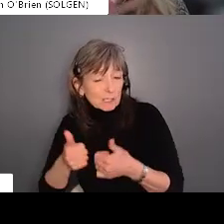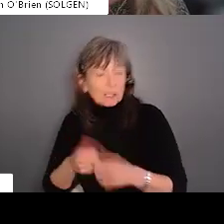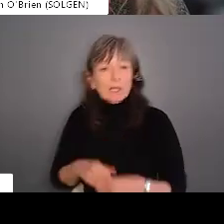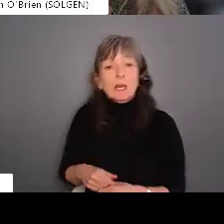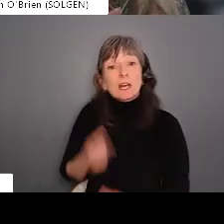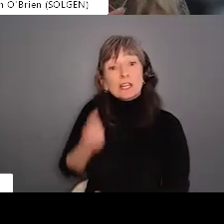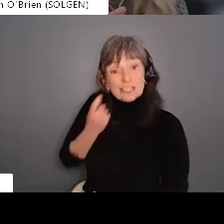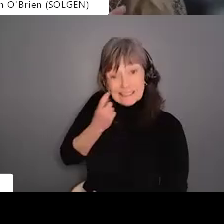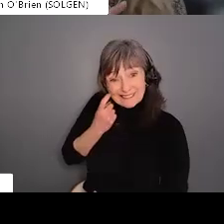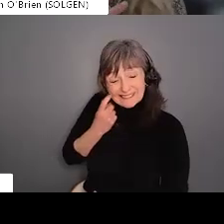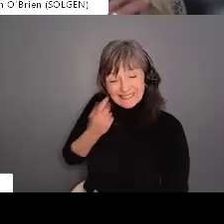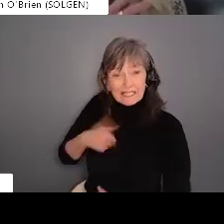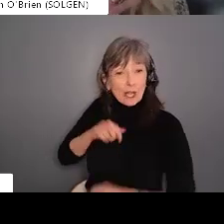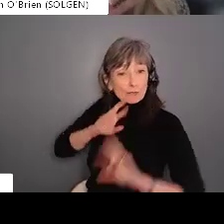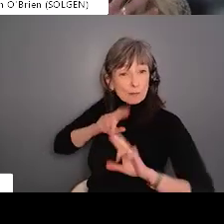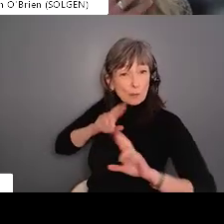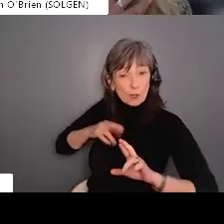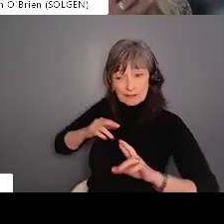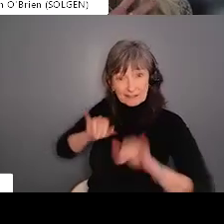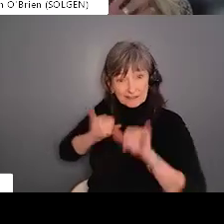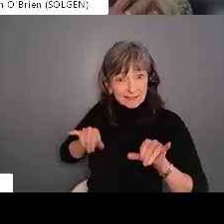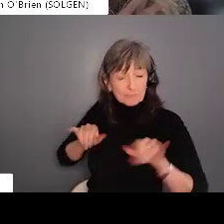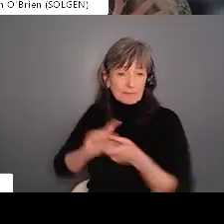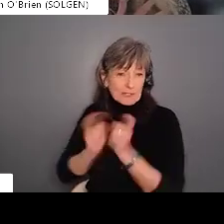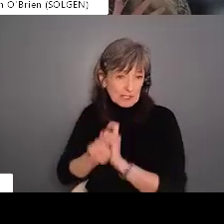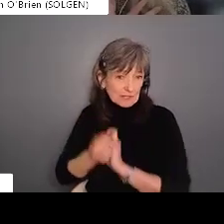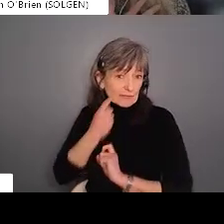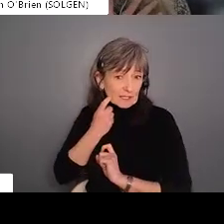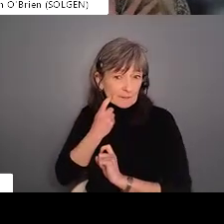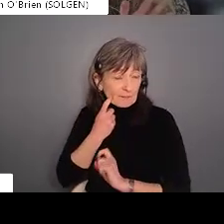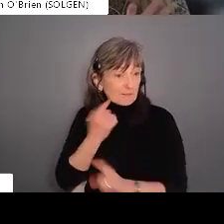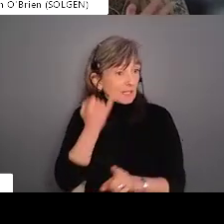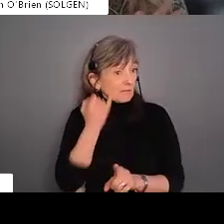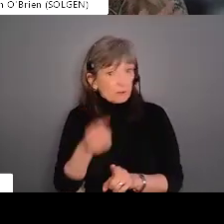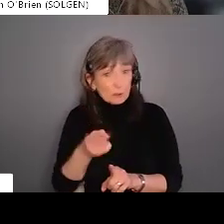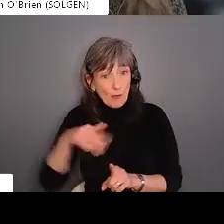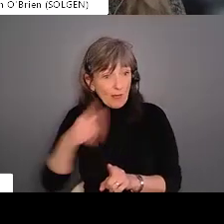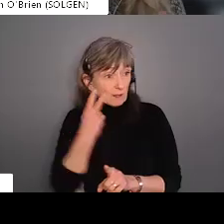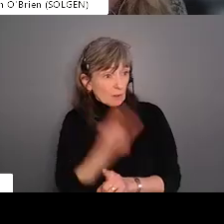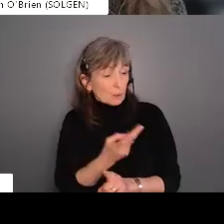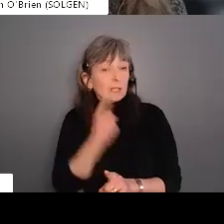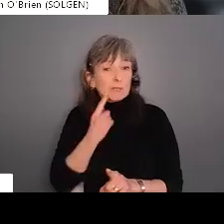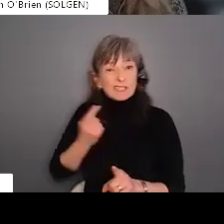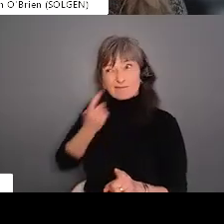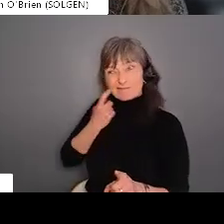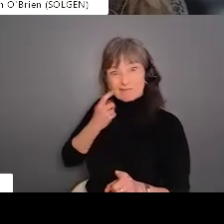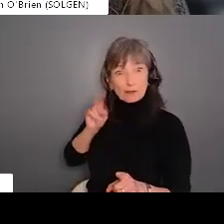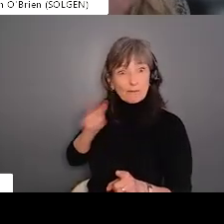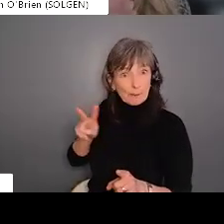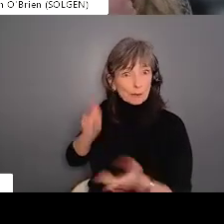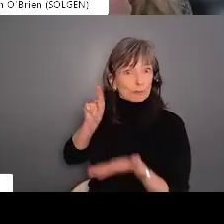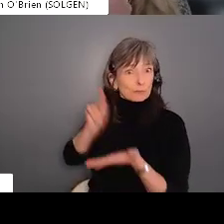kind of the reporting structure. And so, if you haven't already taken a look, we published it in November of this past